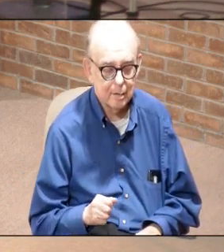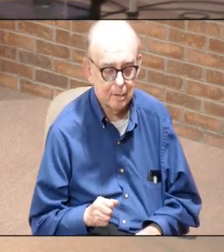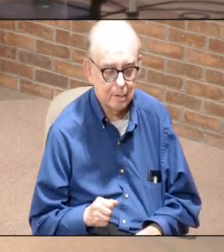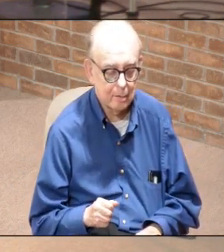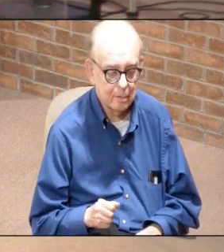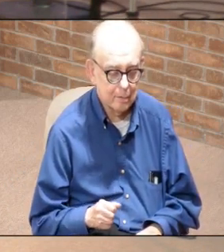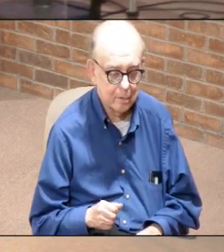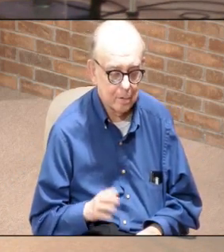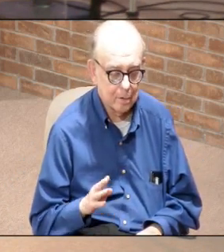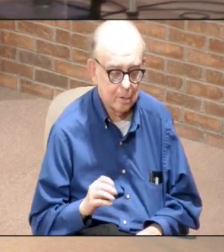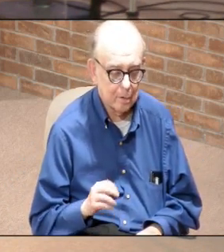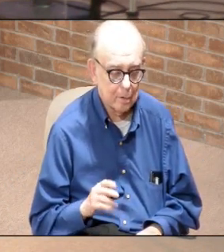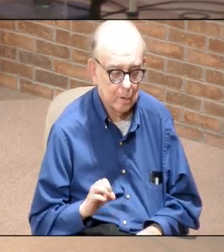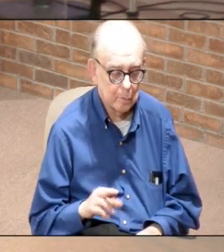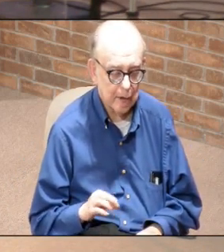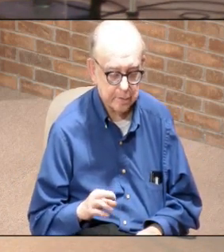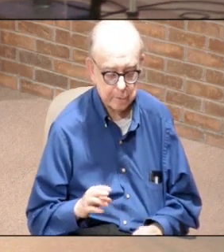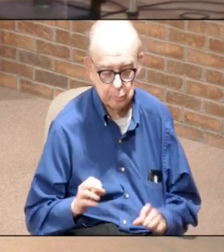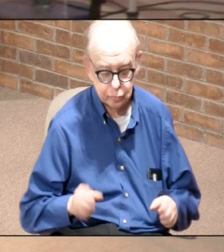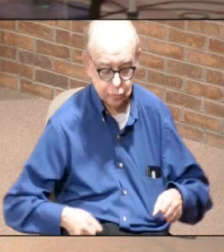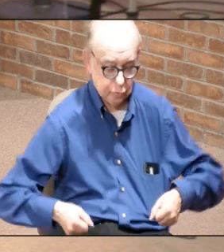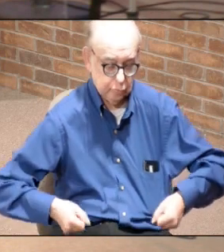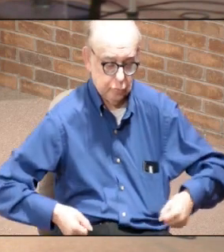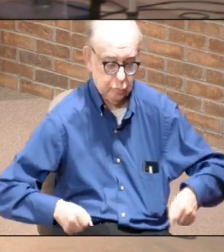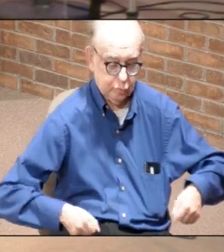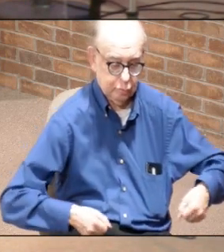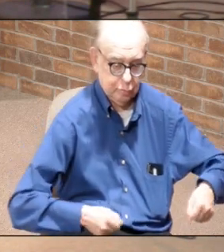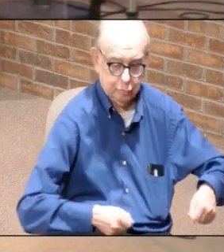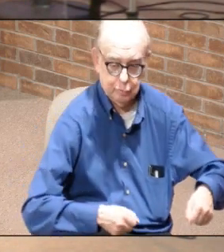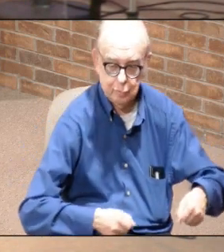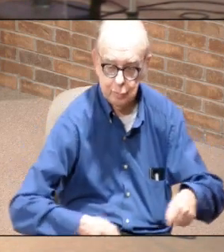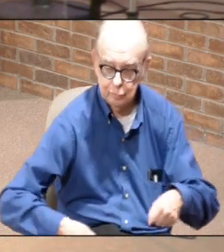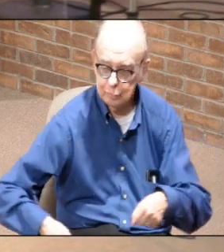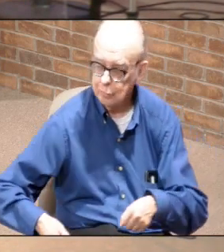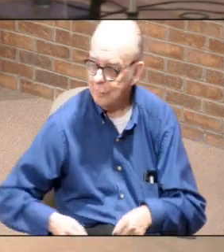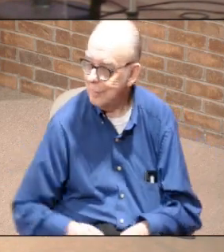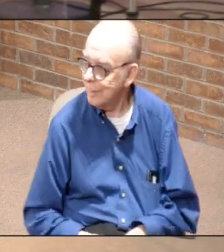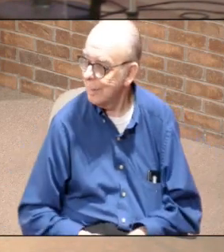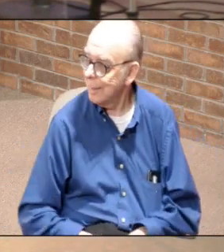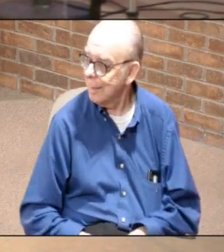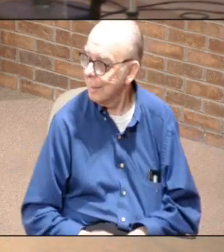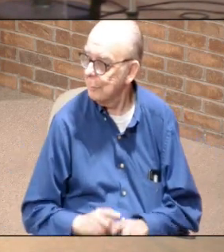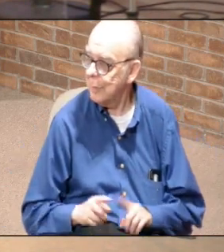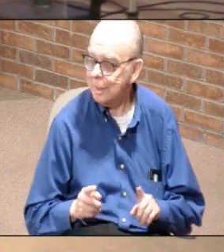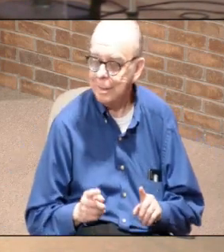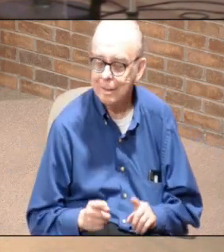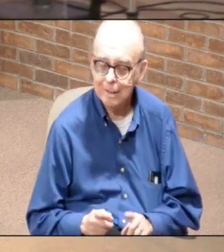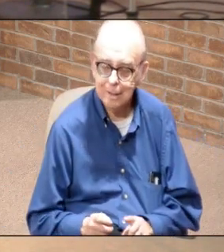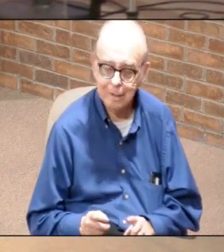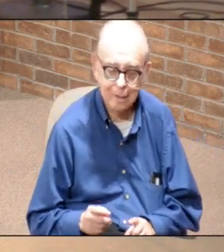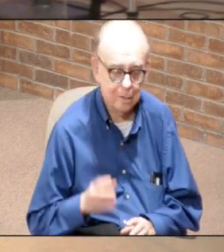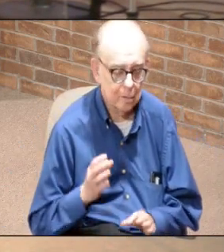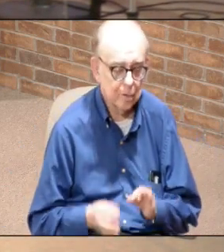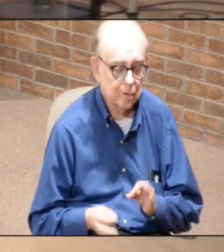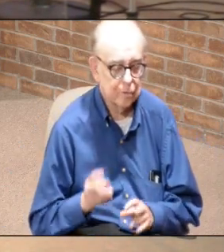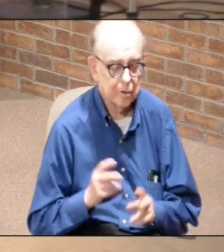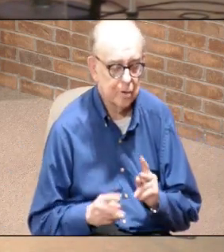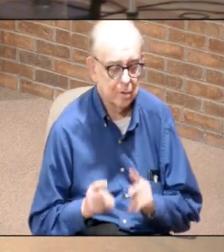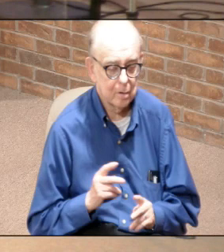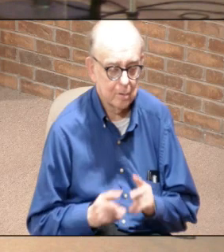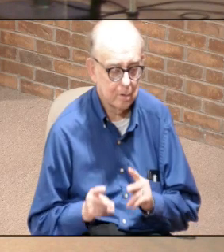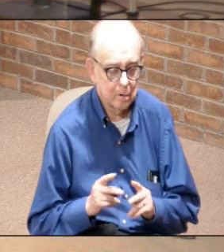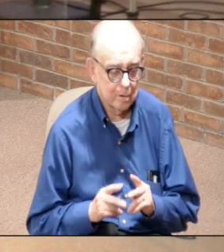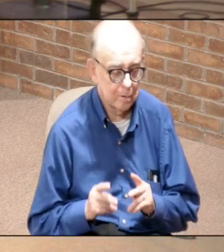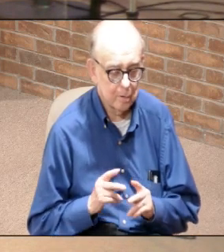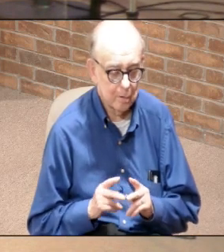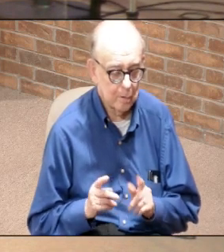She might be, I don't know. But you judge people by